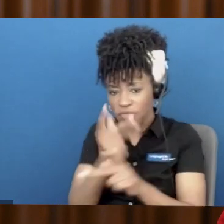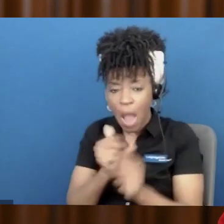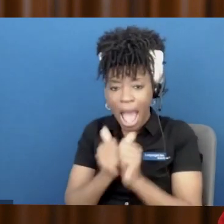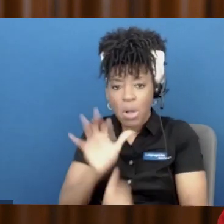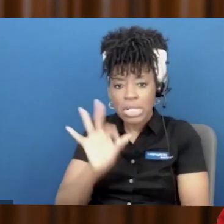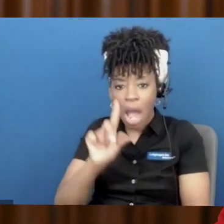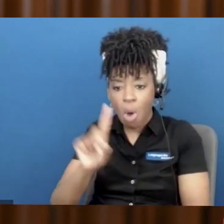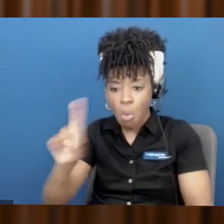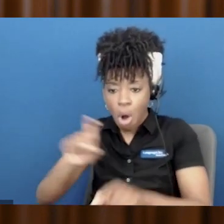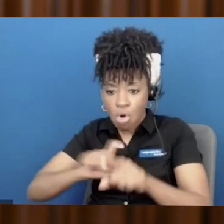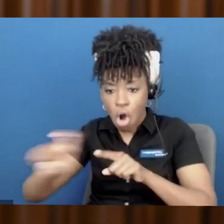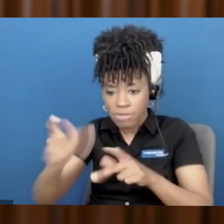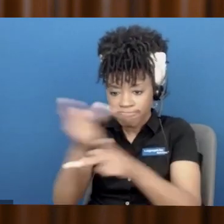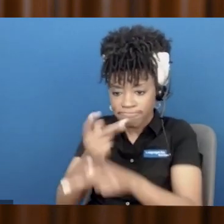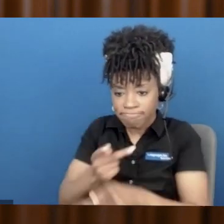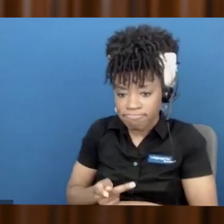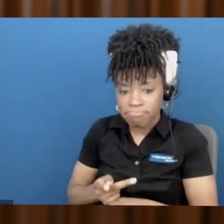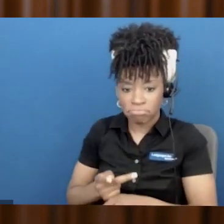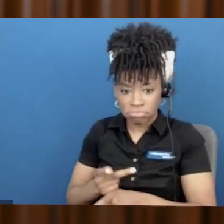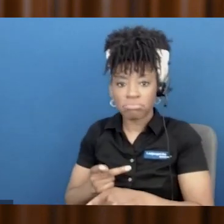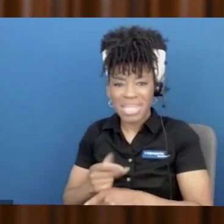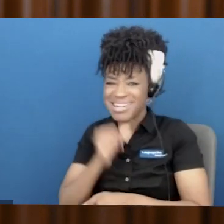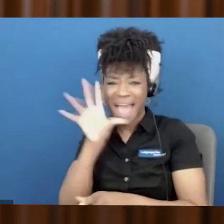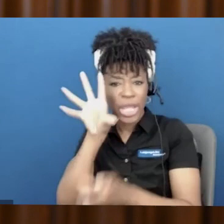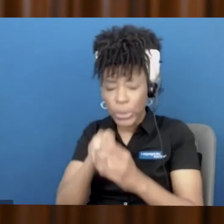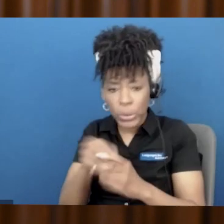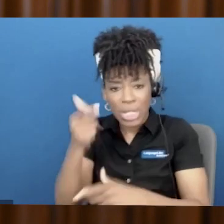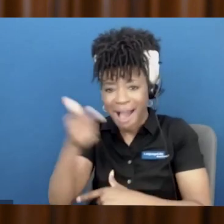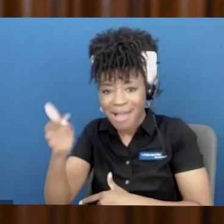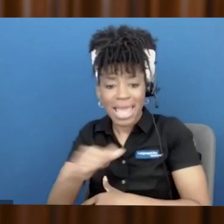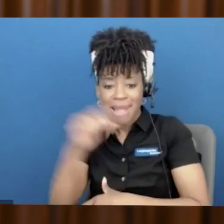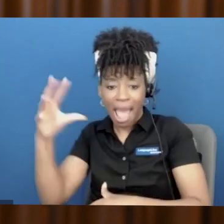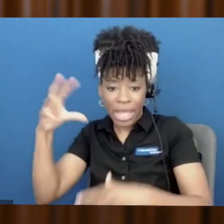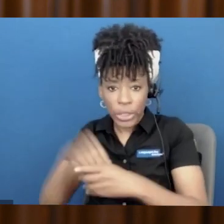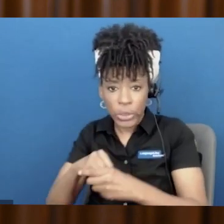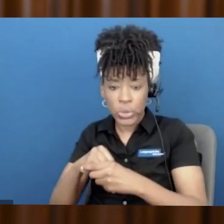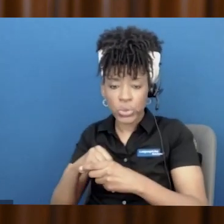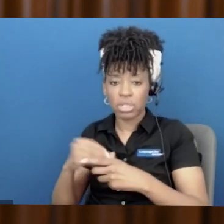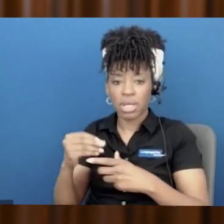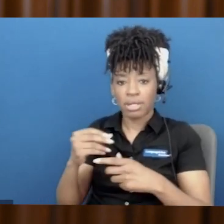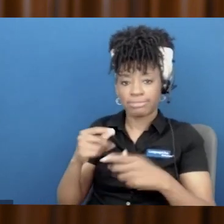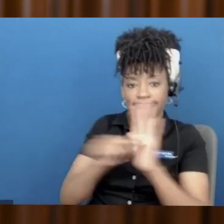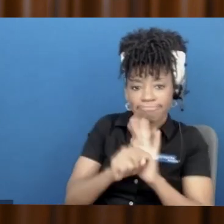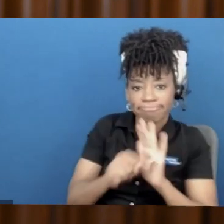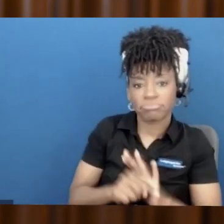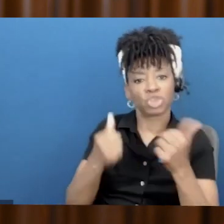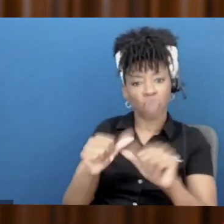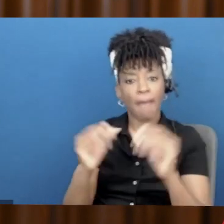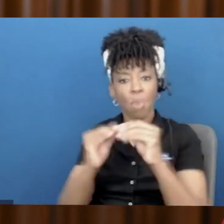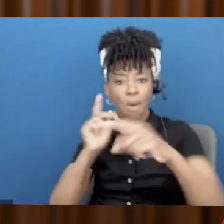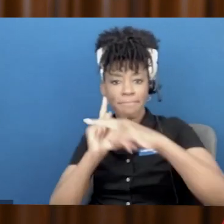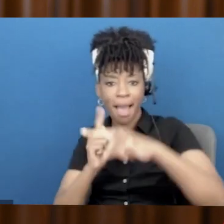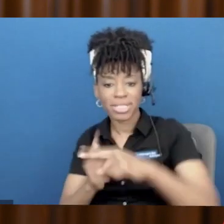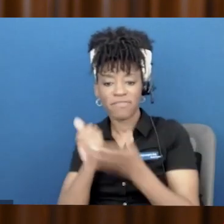of Churches called for the establishment of an emergency response with a team of medical and crisis workers for those experiencing